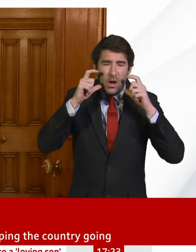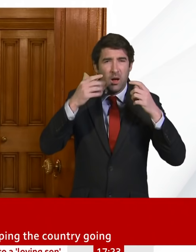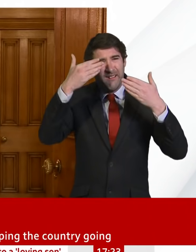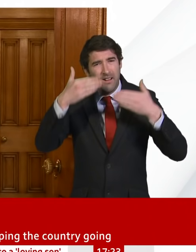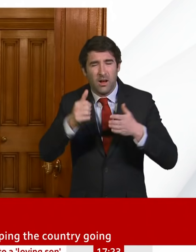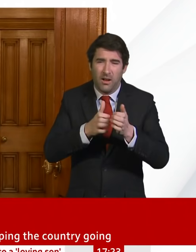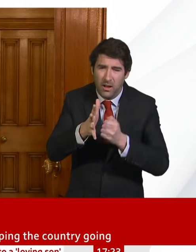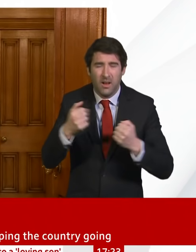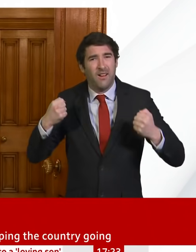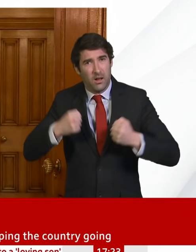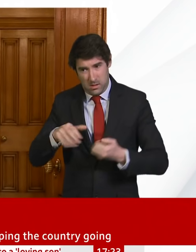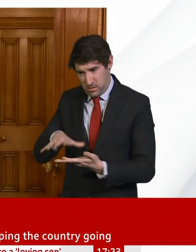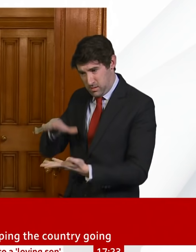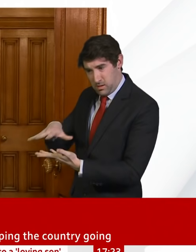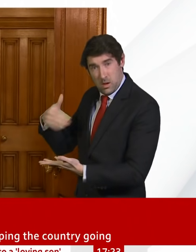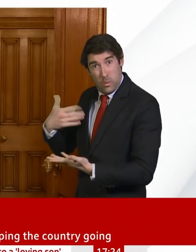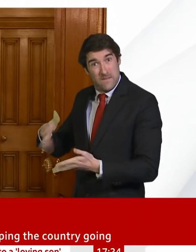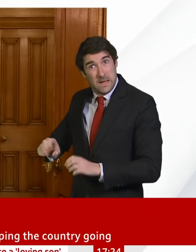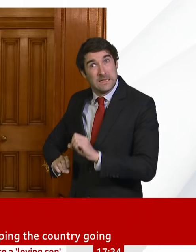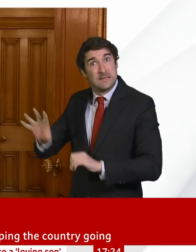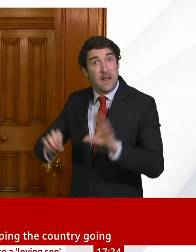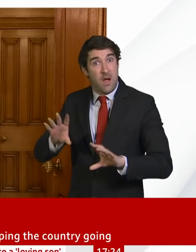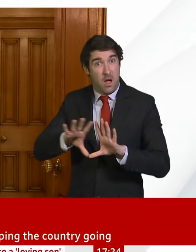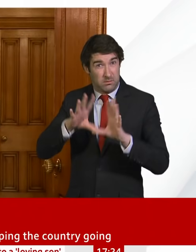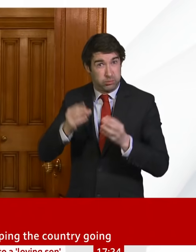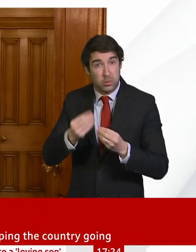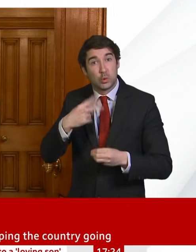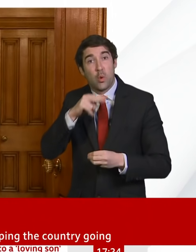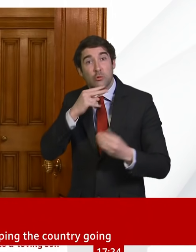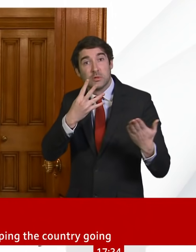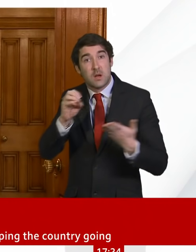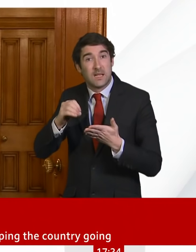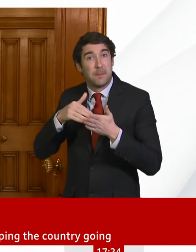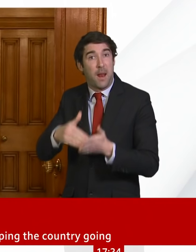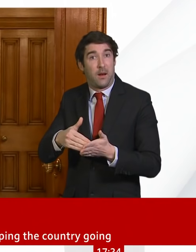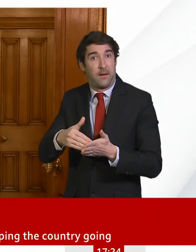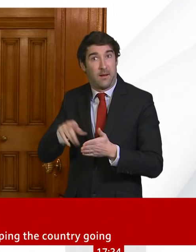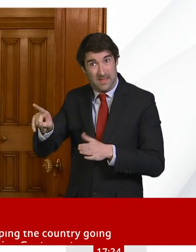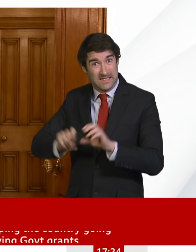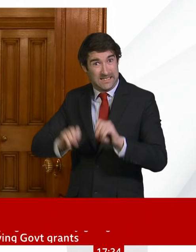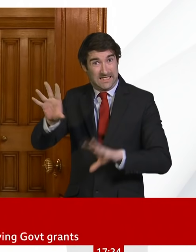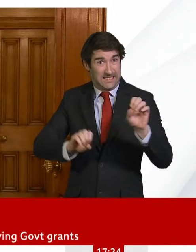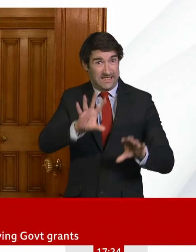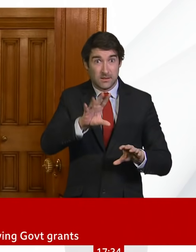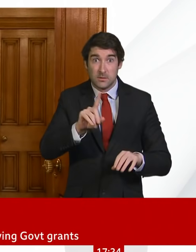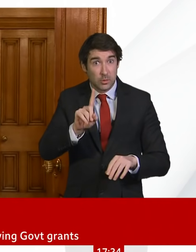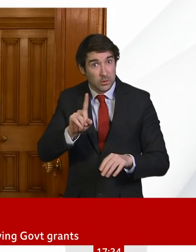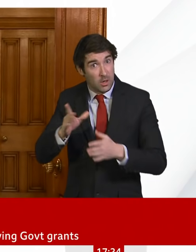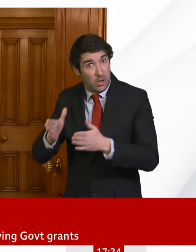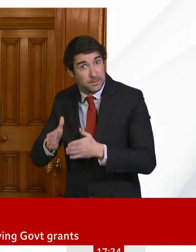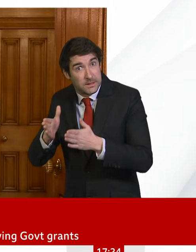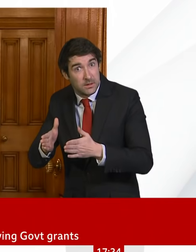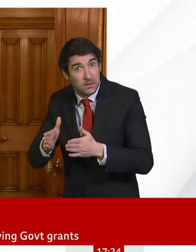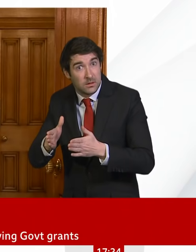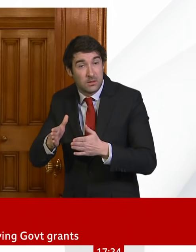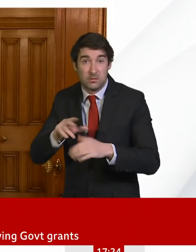products. We've ensured that these are being delivered to every GP practice, to dentists, community pharmacies, and